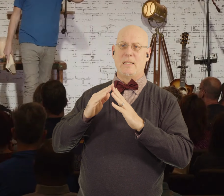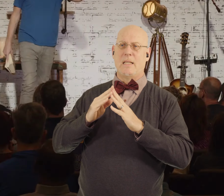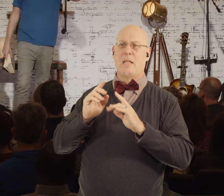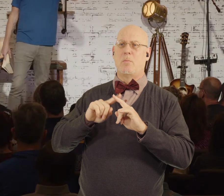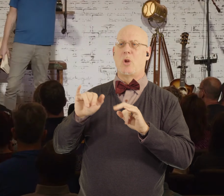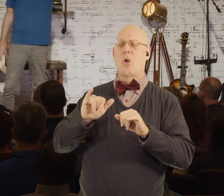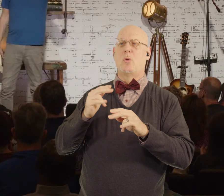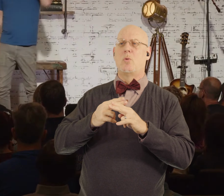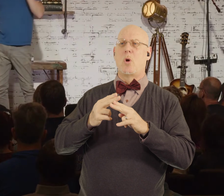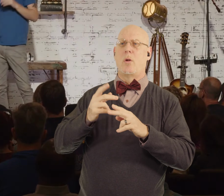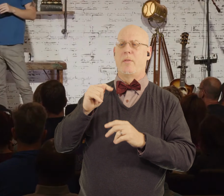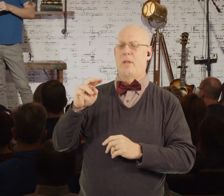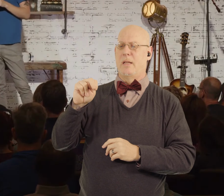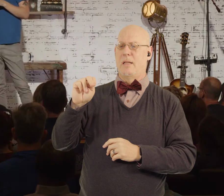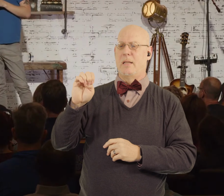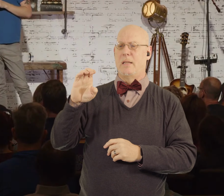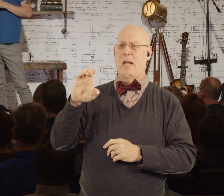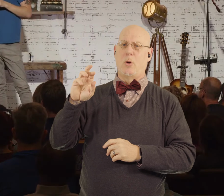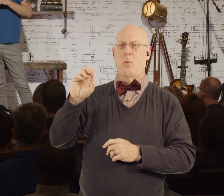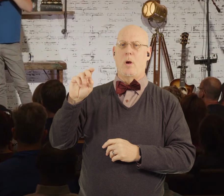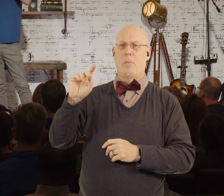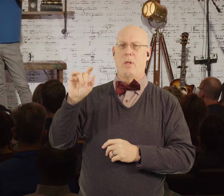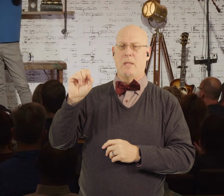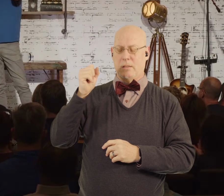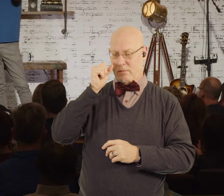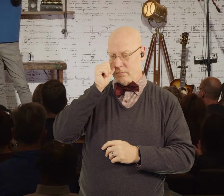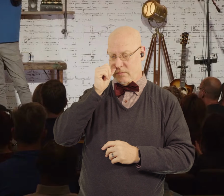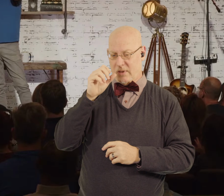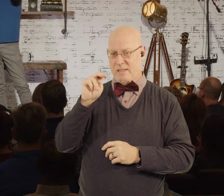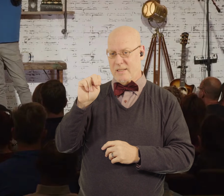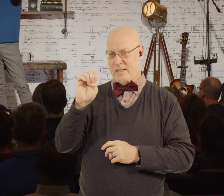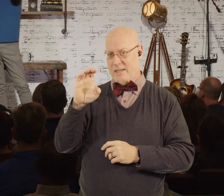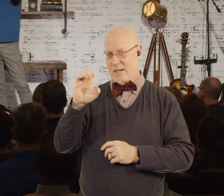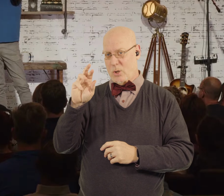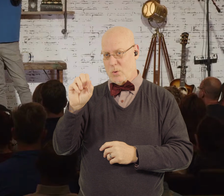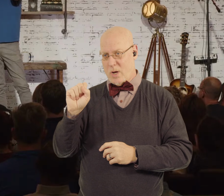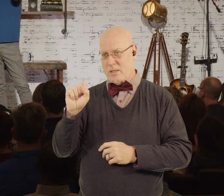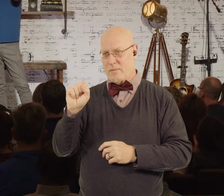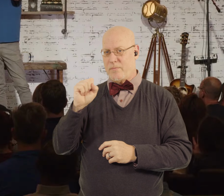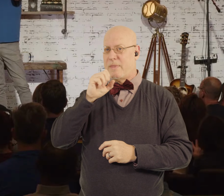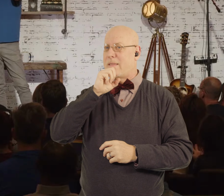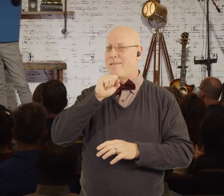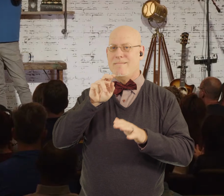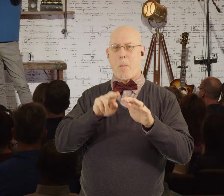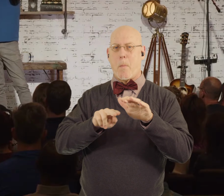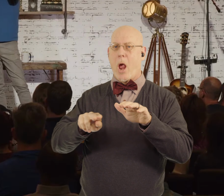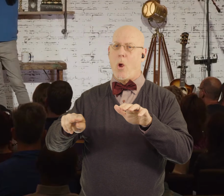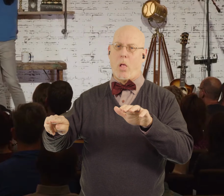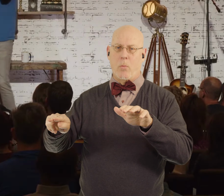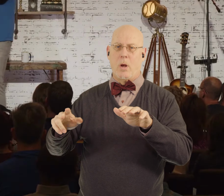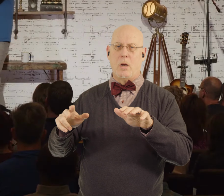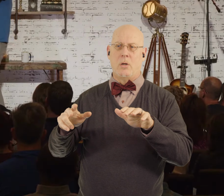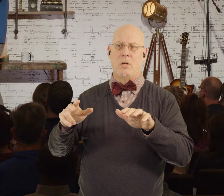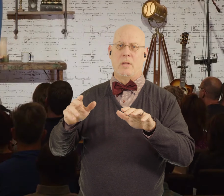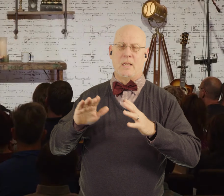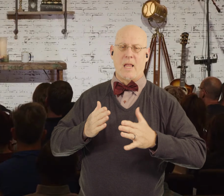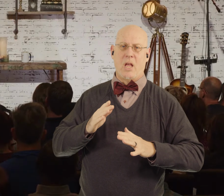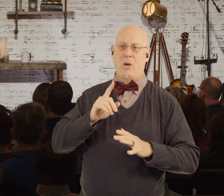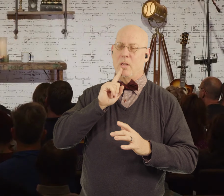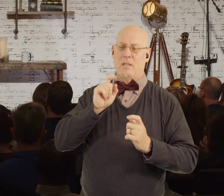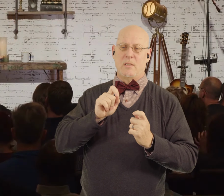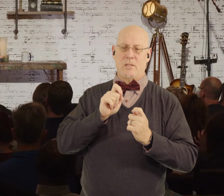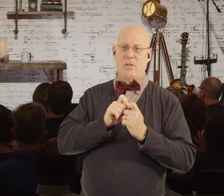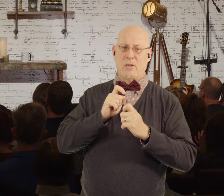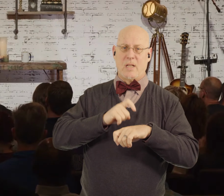second, but also is what was called the necropolis, from necros. It was an ancient burial ground